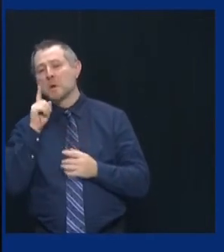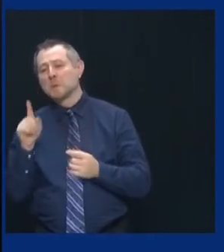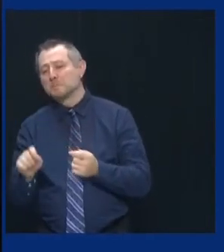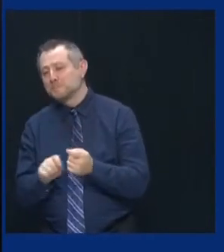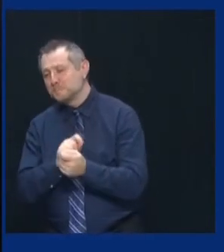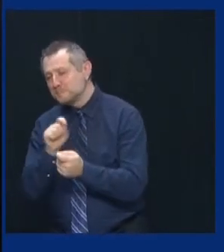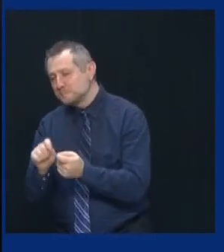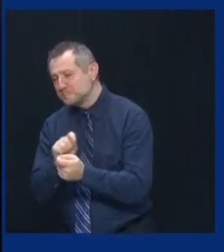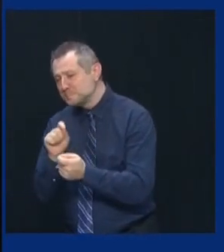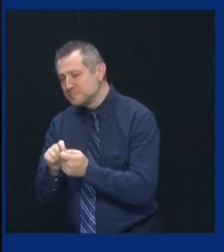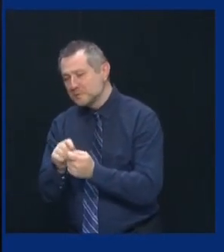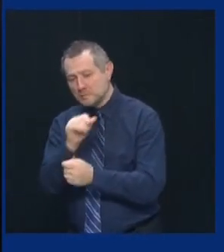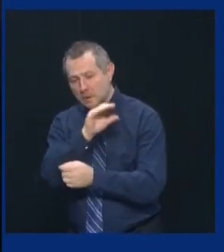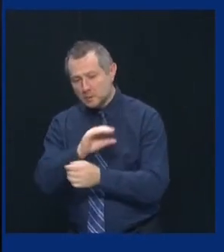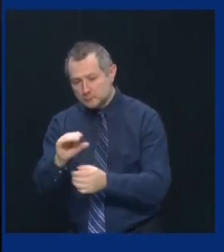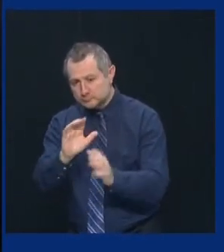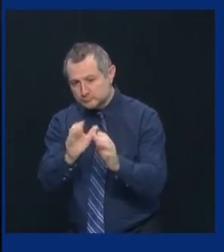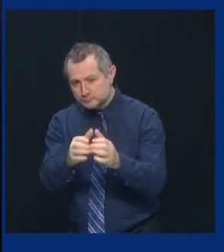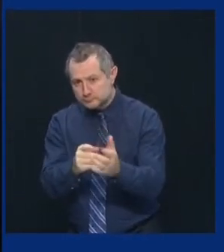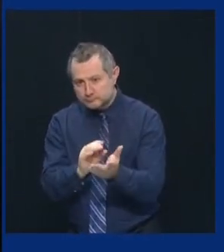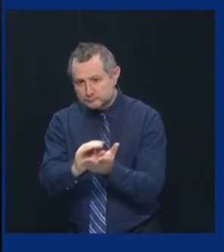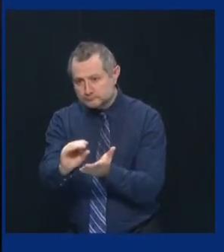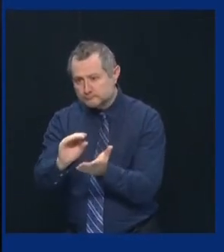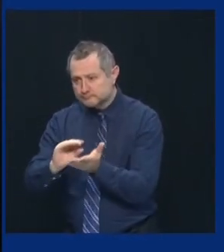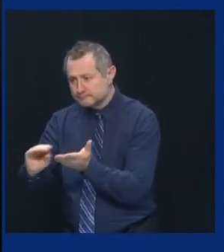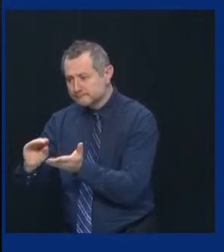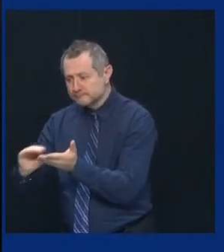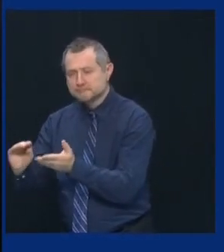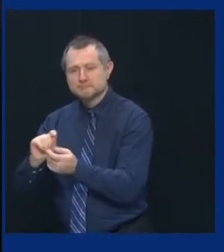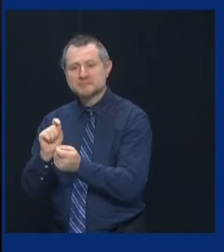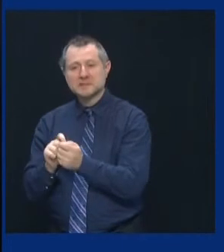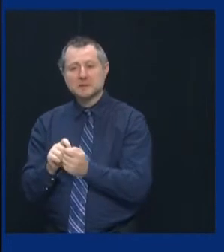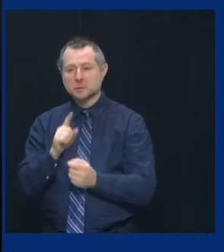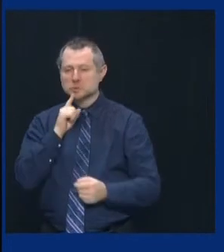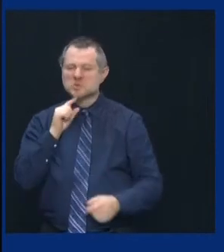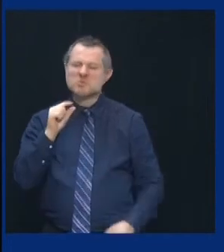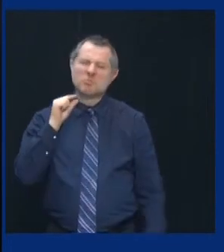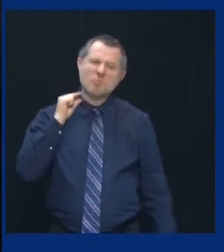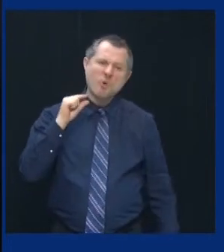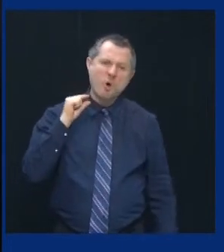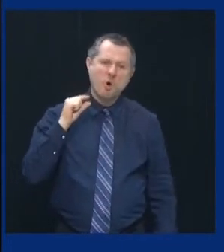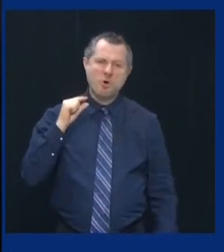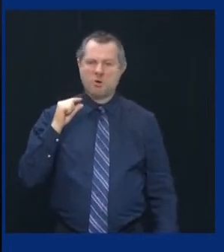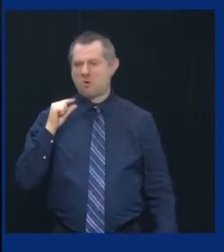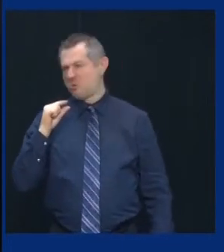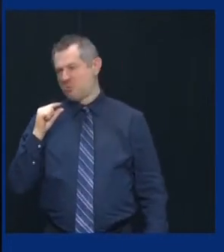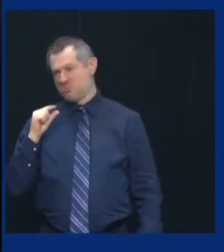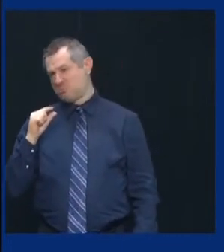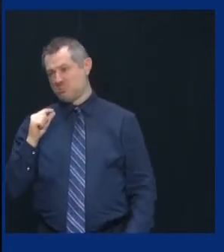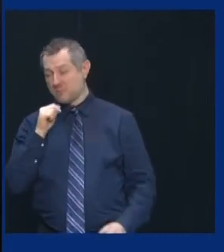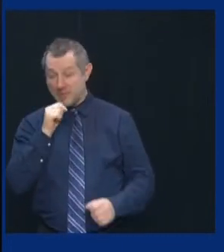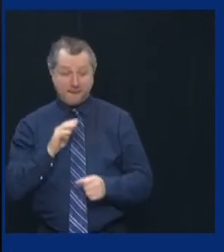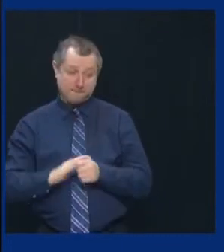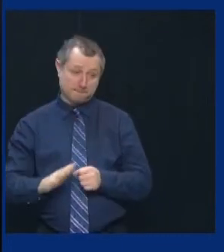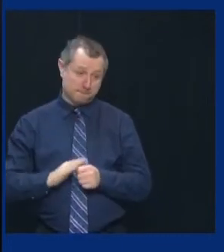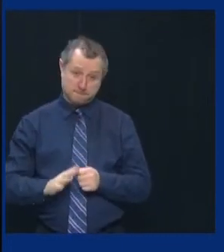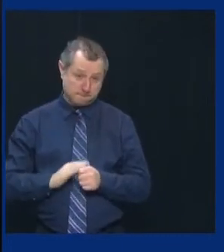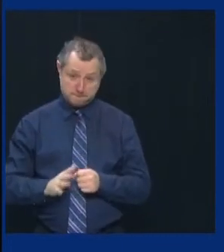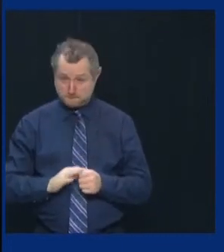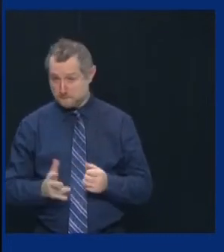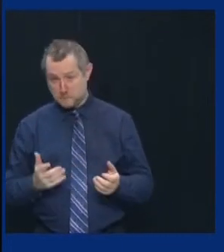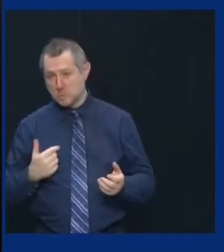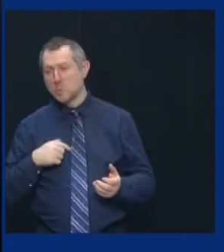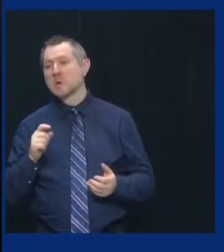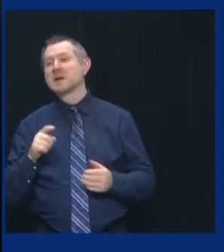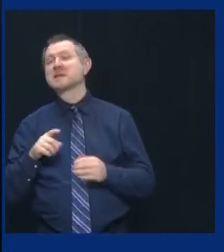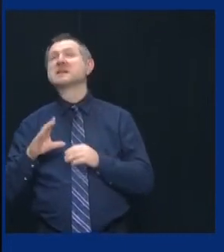groups and certain functions in this state. It is 3 drops of water in a bucket,